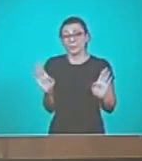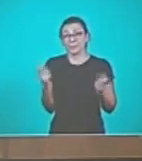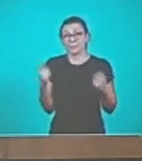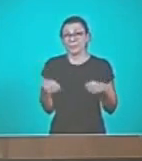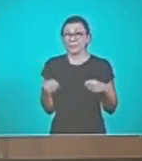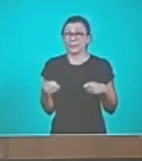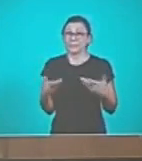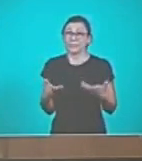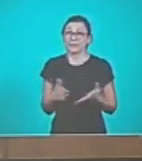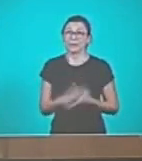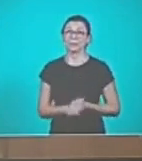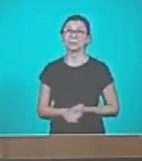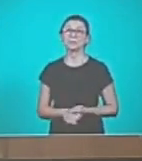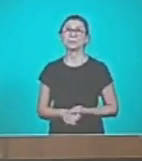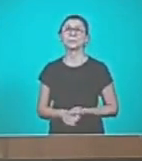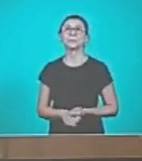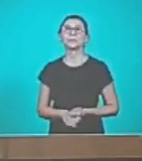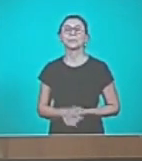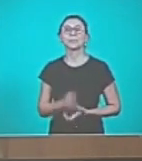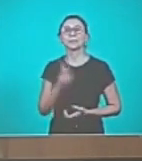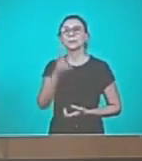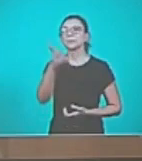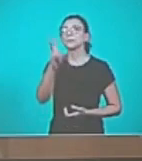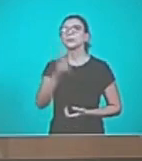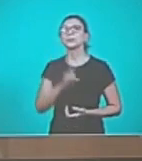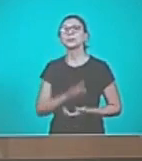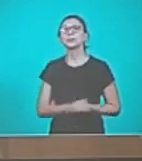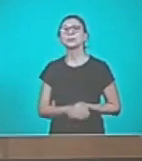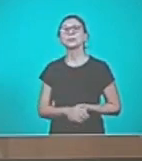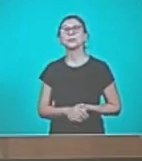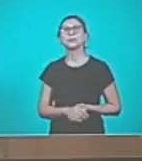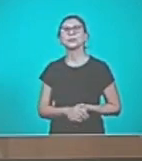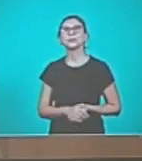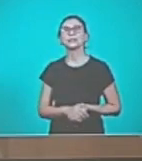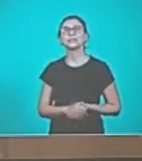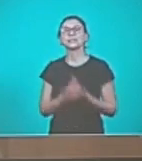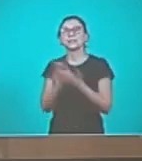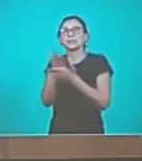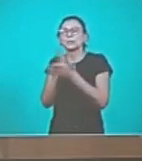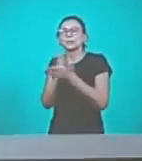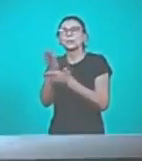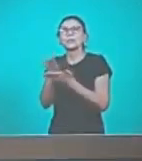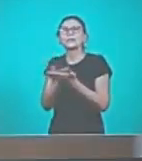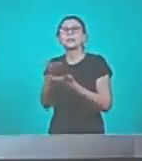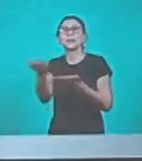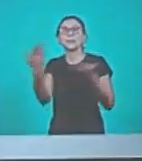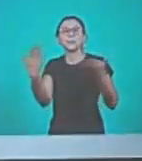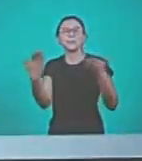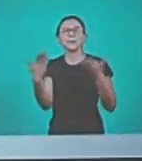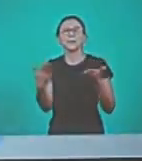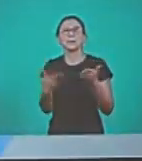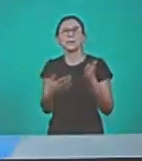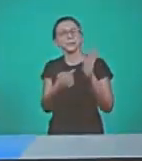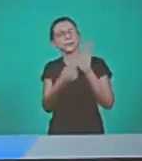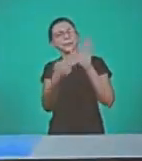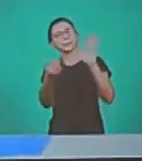smile. I did it as well. So this is also from her. Look at this. What she sent